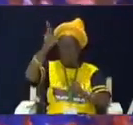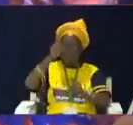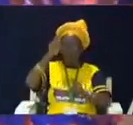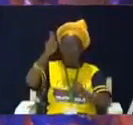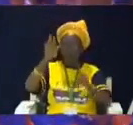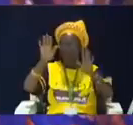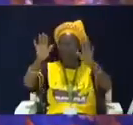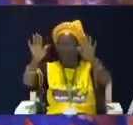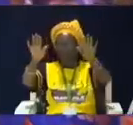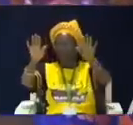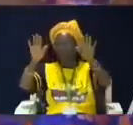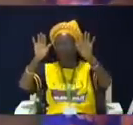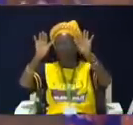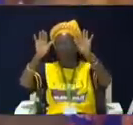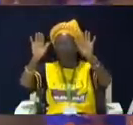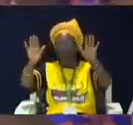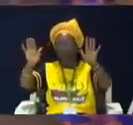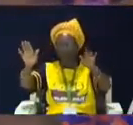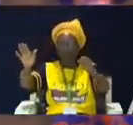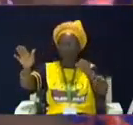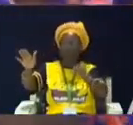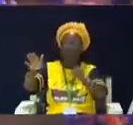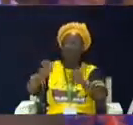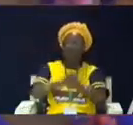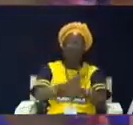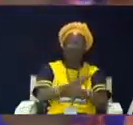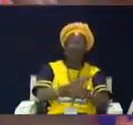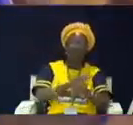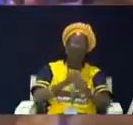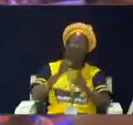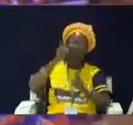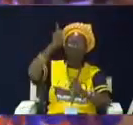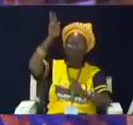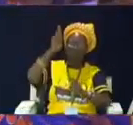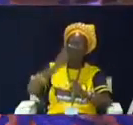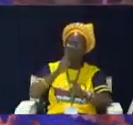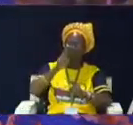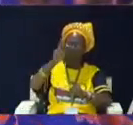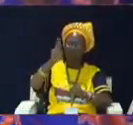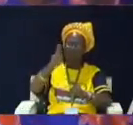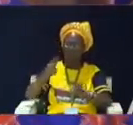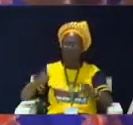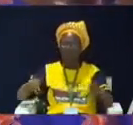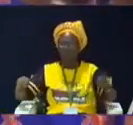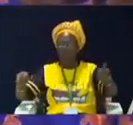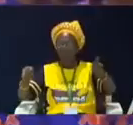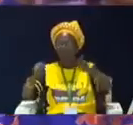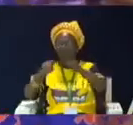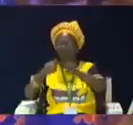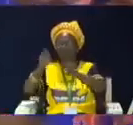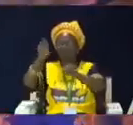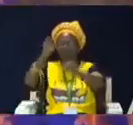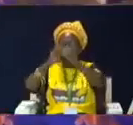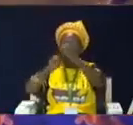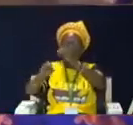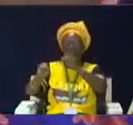wonderful. You are worthy, Jesus.